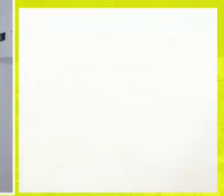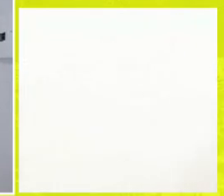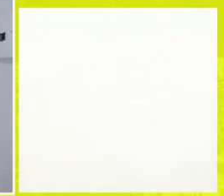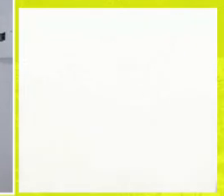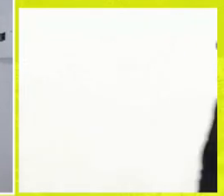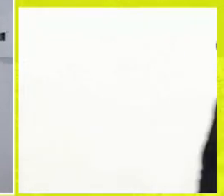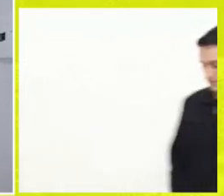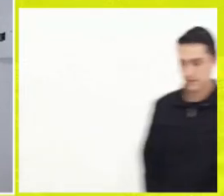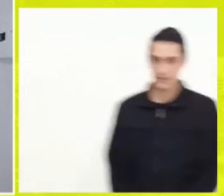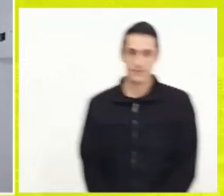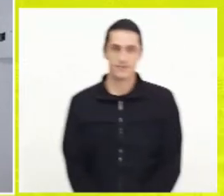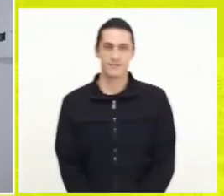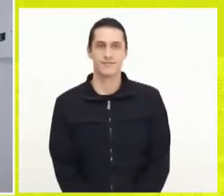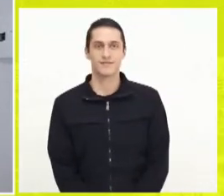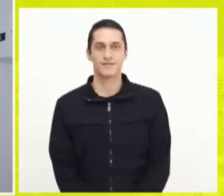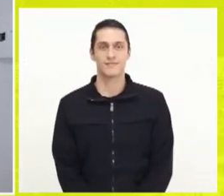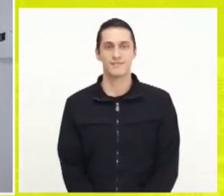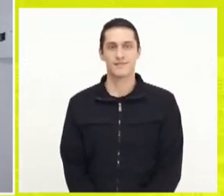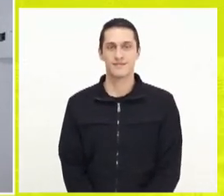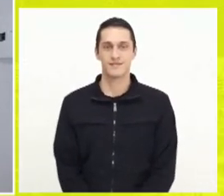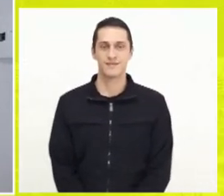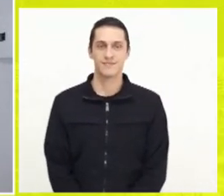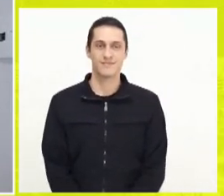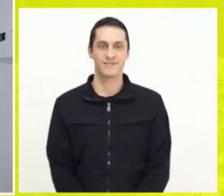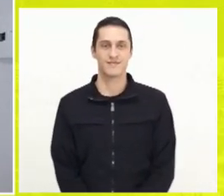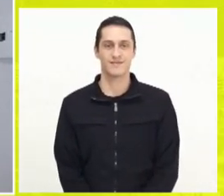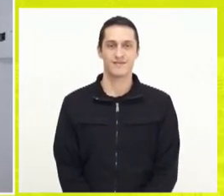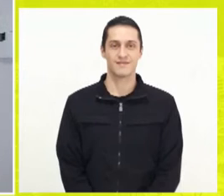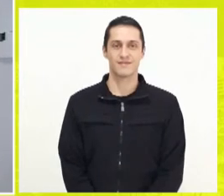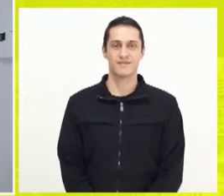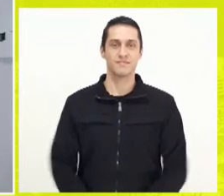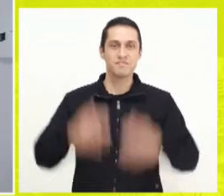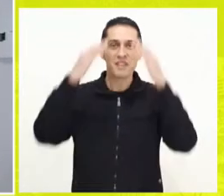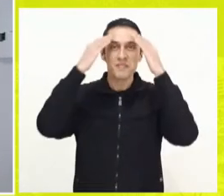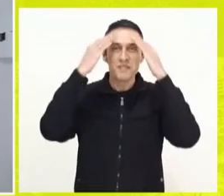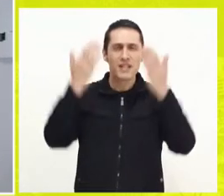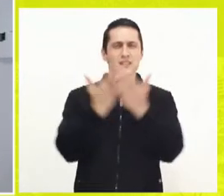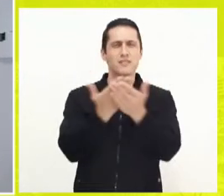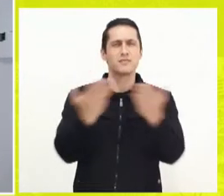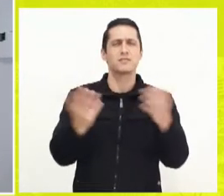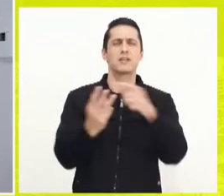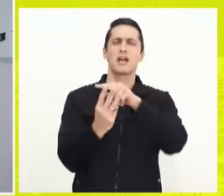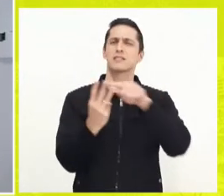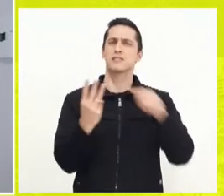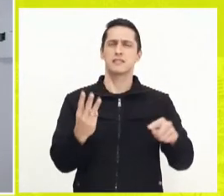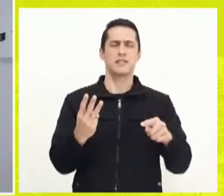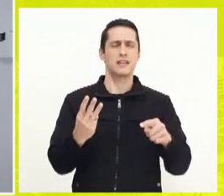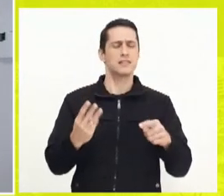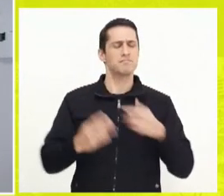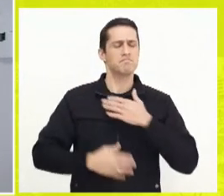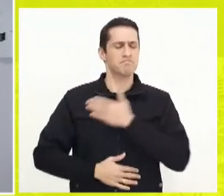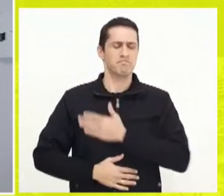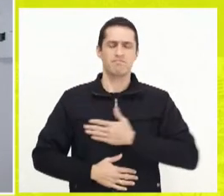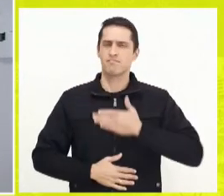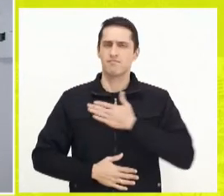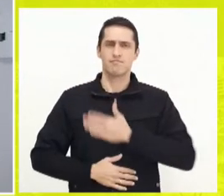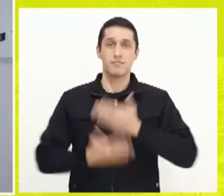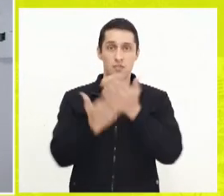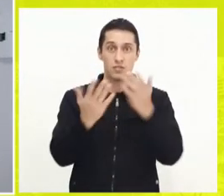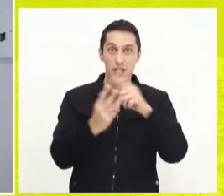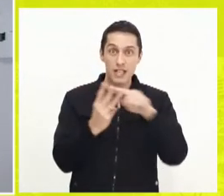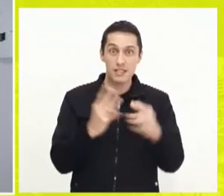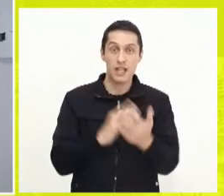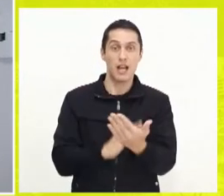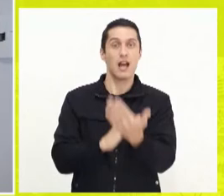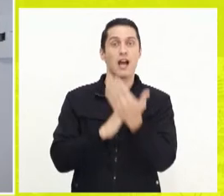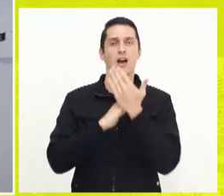all of you i'd like to thank you immensely uh chris lara and thiago it's